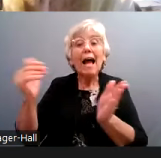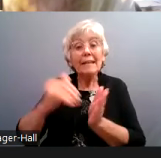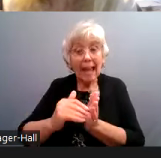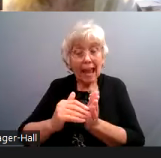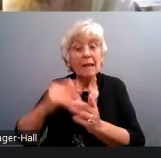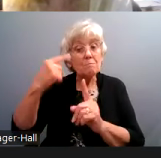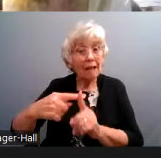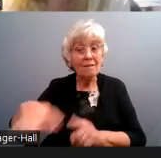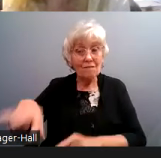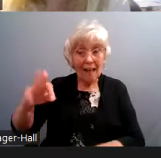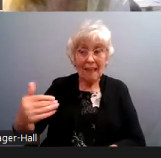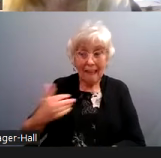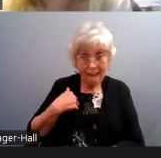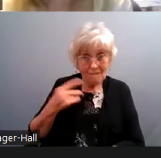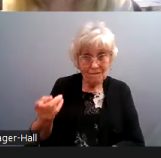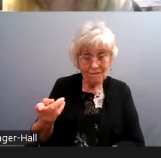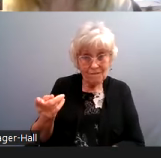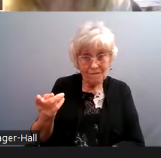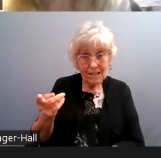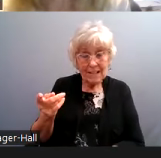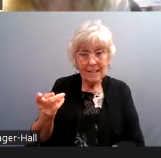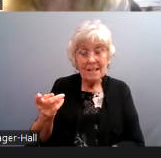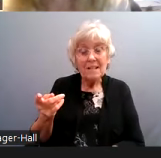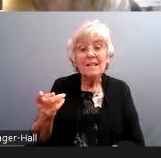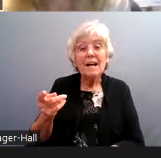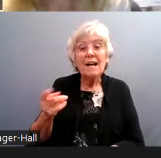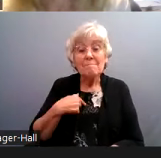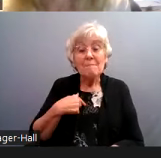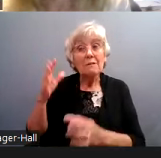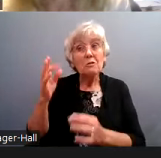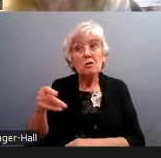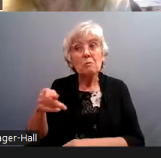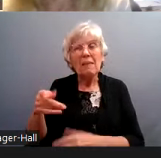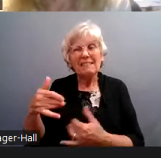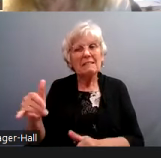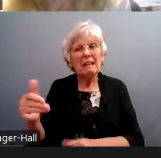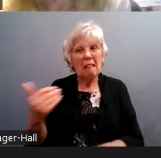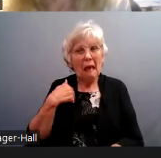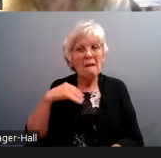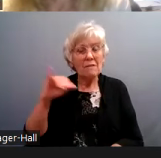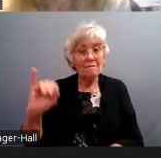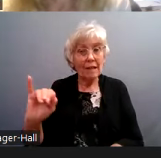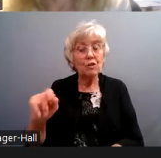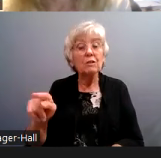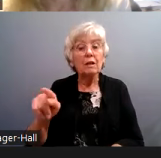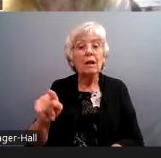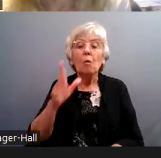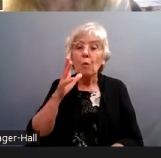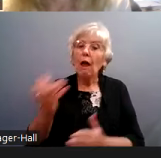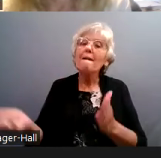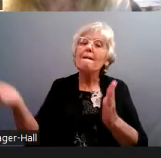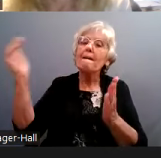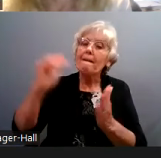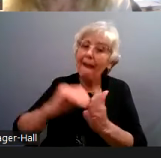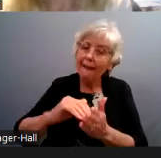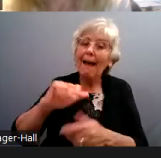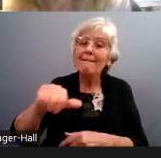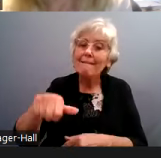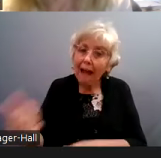I determine that, this cat, probably does still have infection, then we're going to want to do another round of the